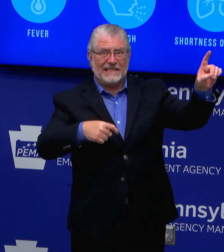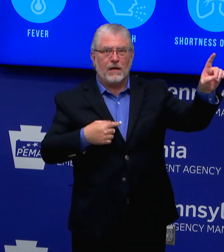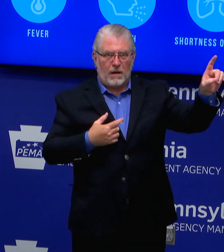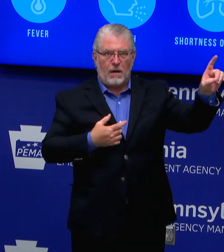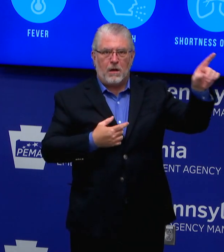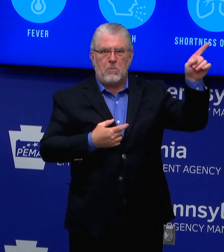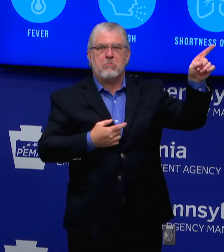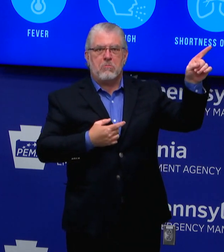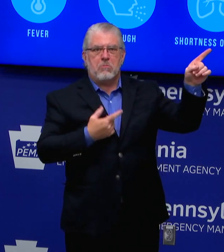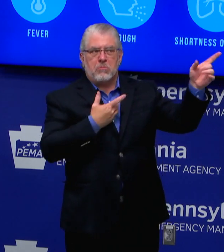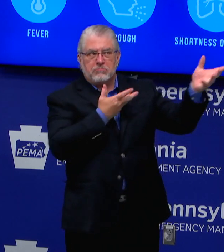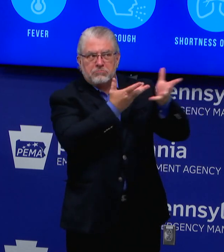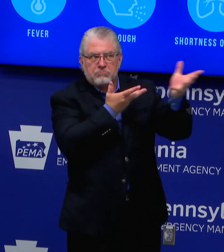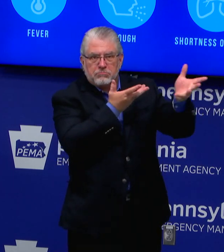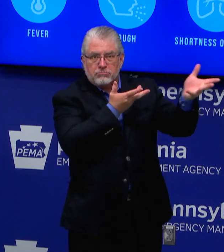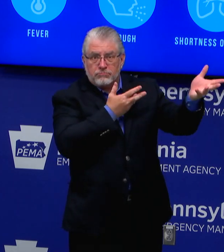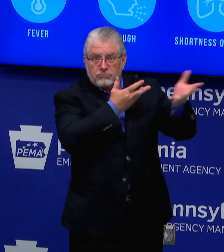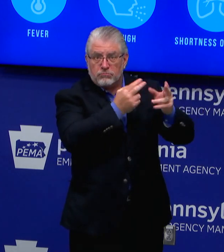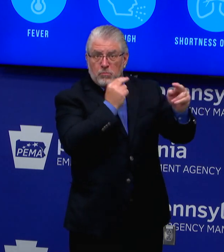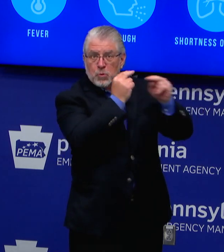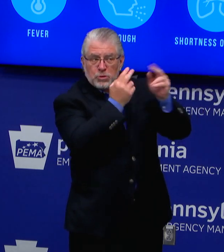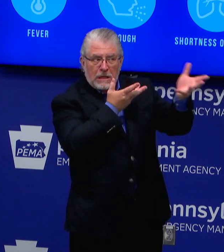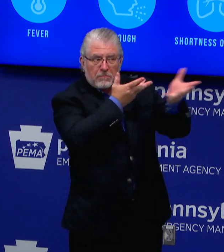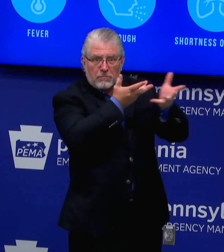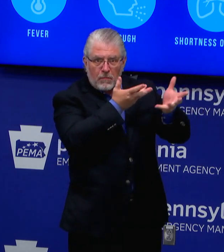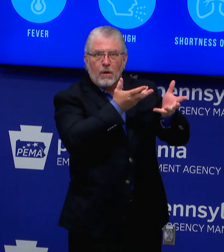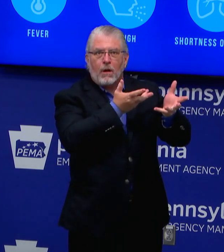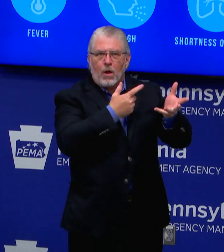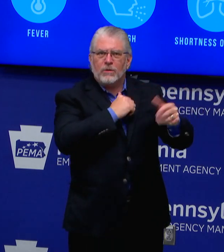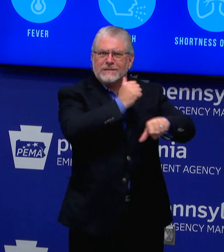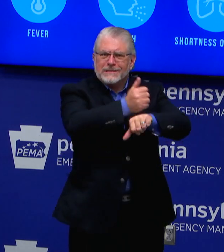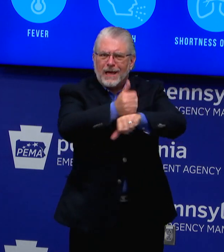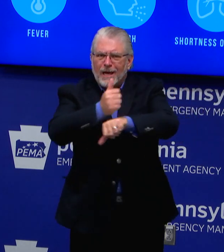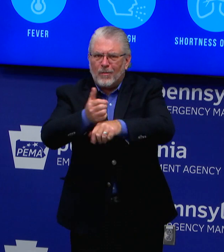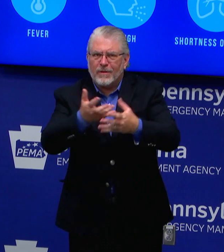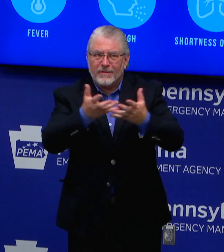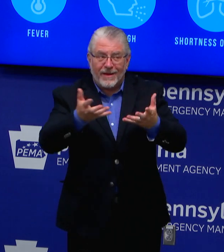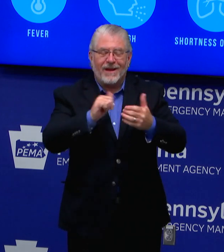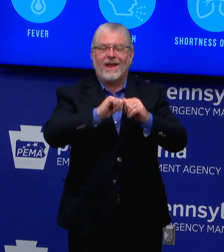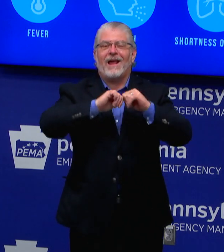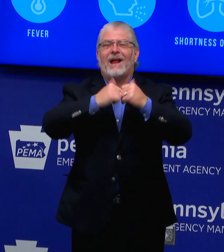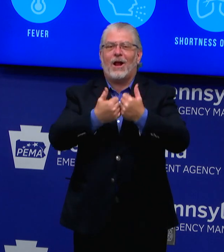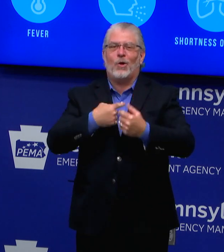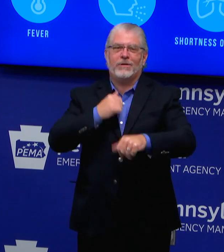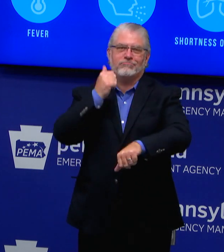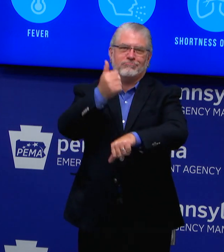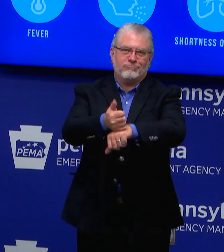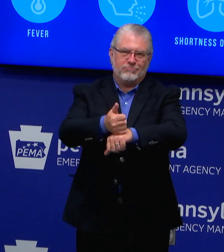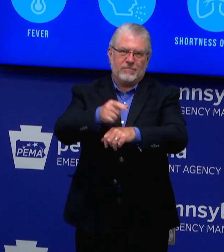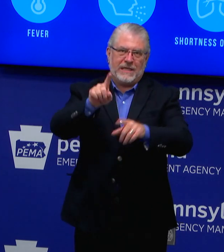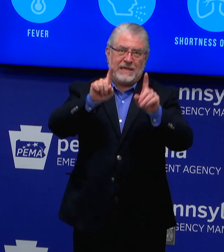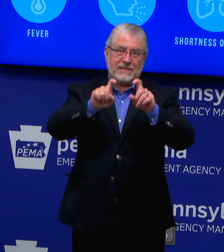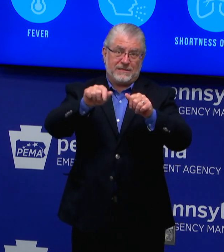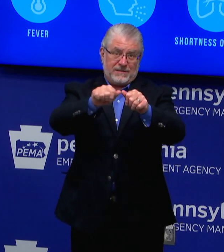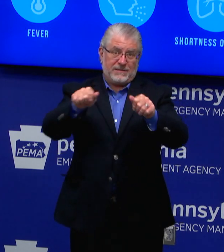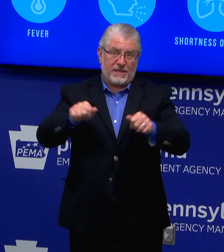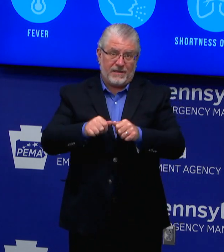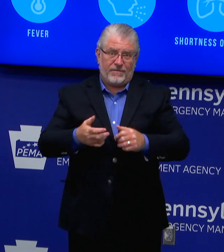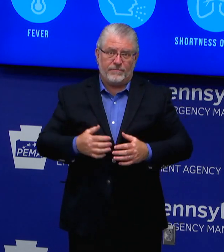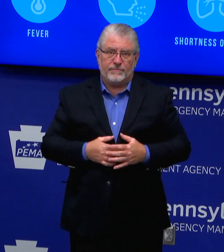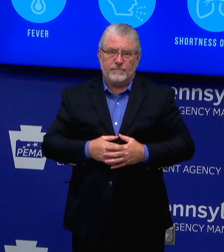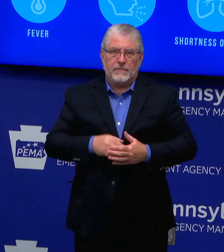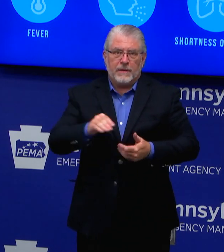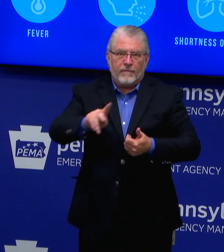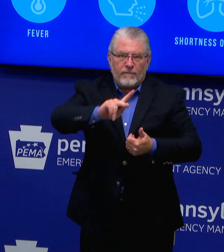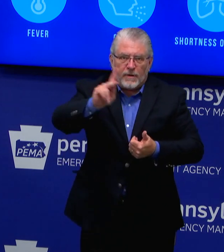able to lobby to be able to get a number of community-based testing sites established in the state. This includes sites in Philadelphia and